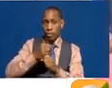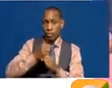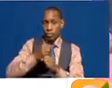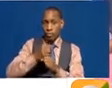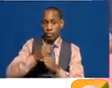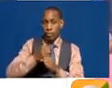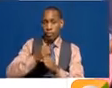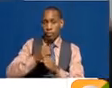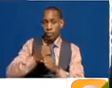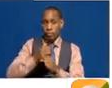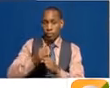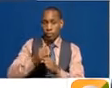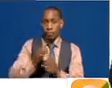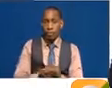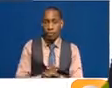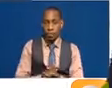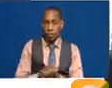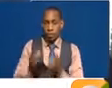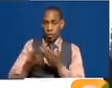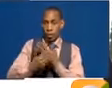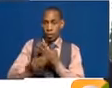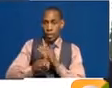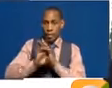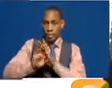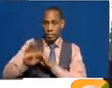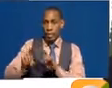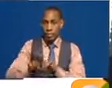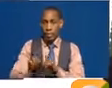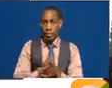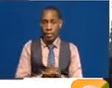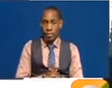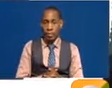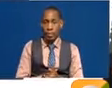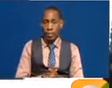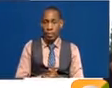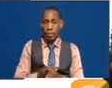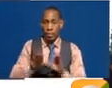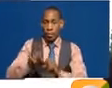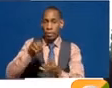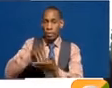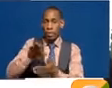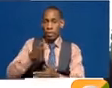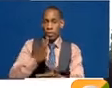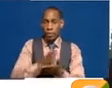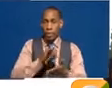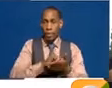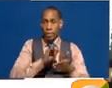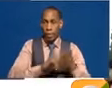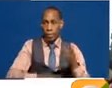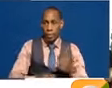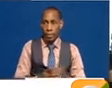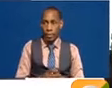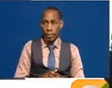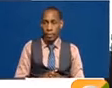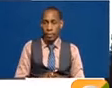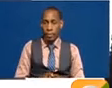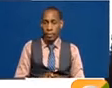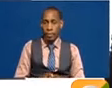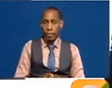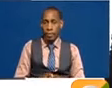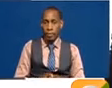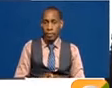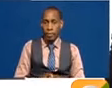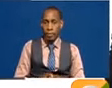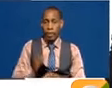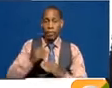uphold your example as I fit in your shoes to ensure that your legacy lives